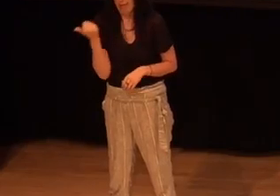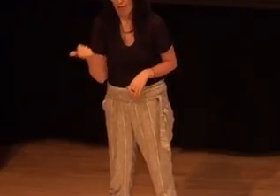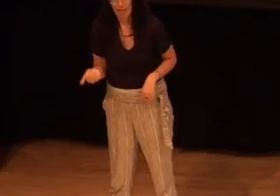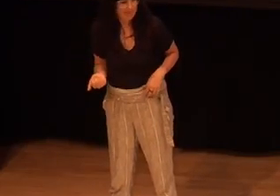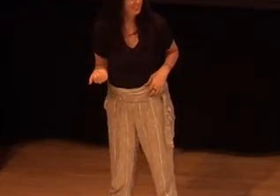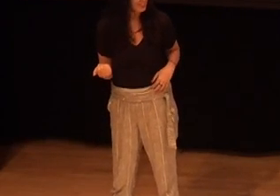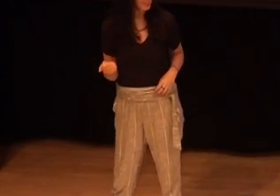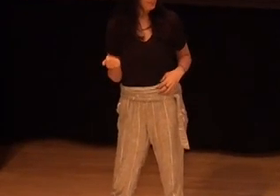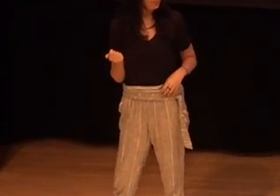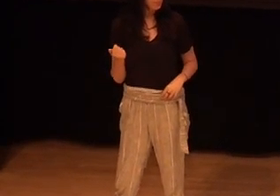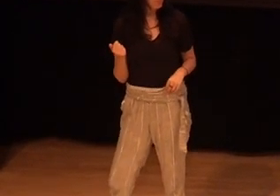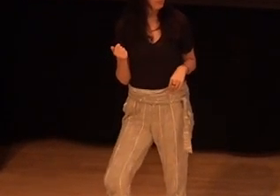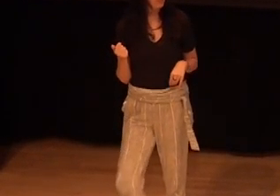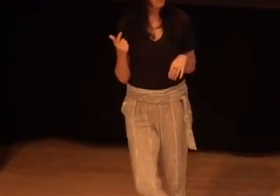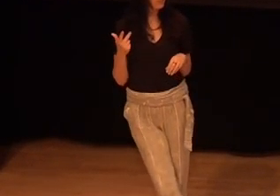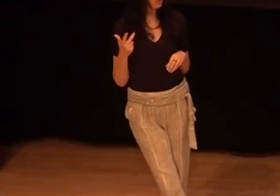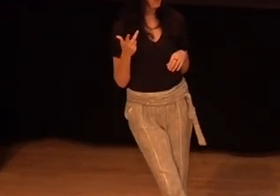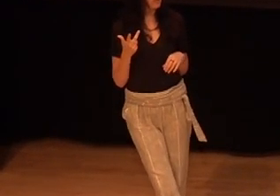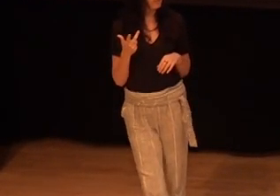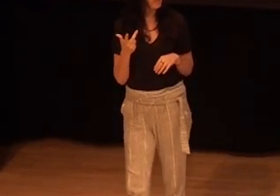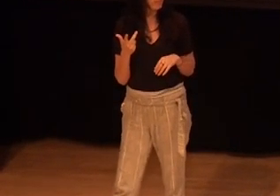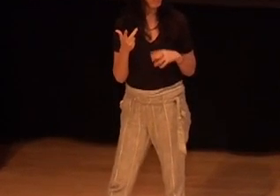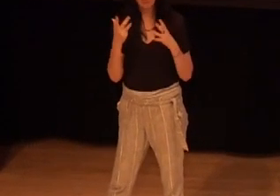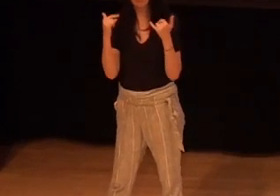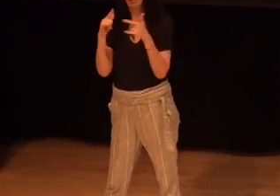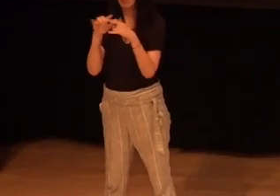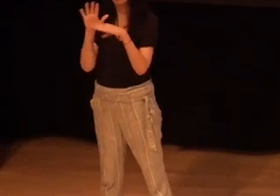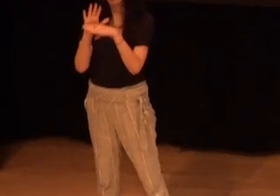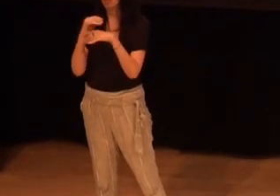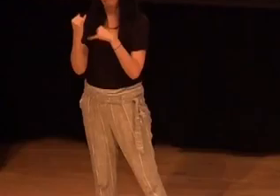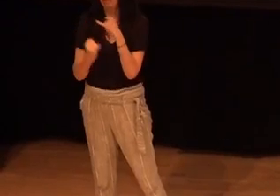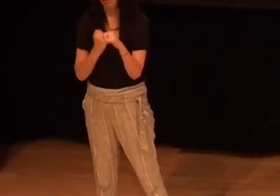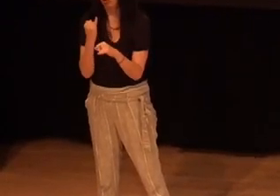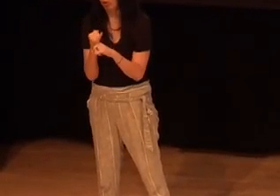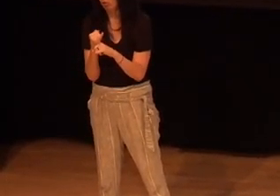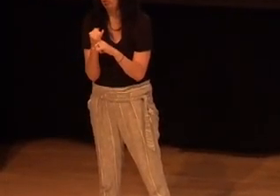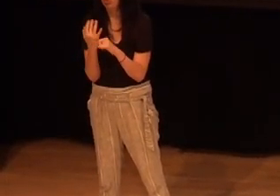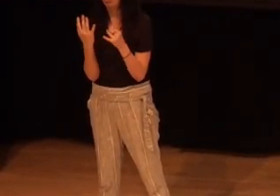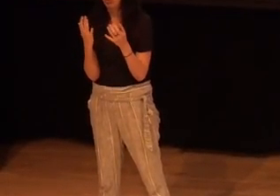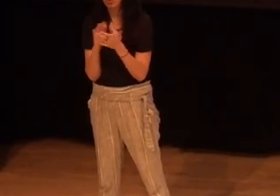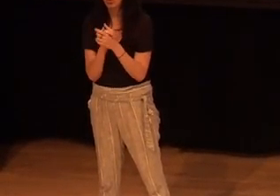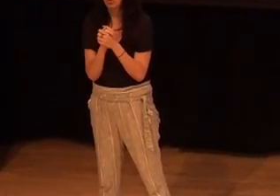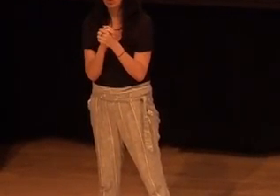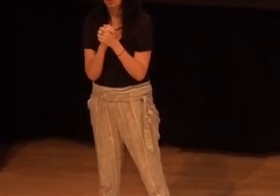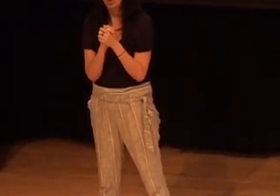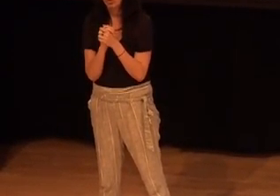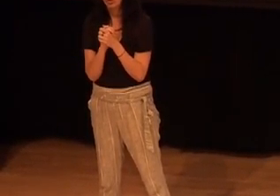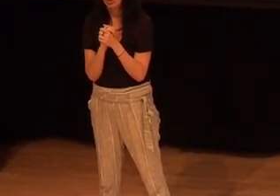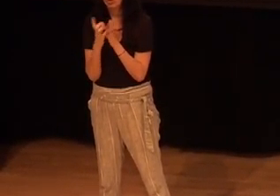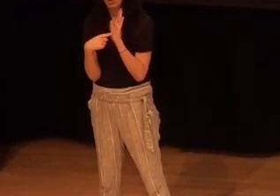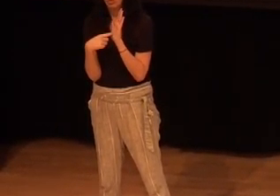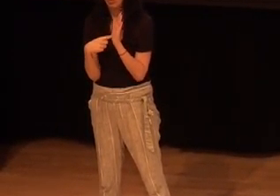So now, the movie is international. We are here in New York City,